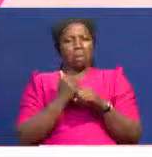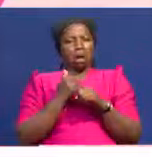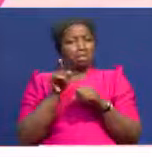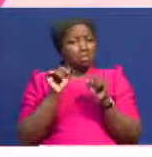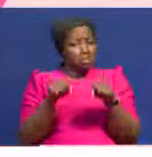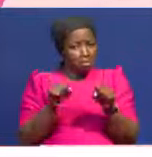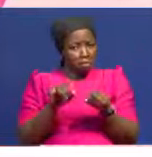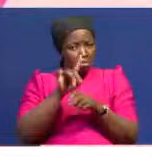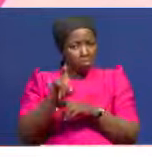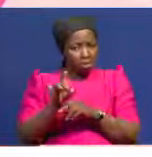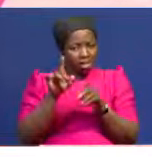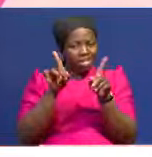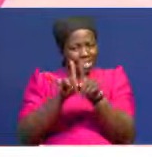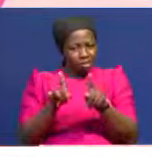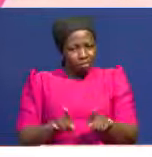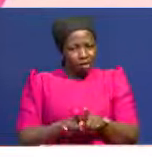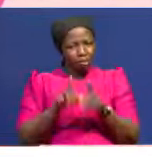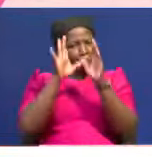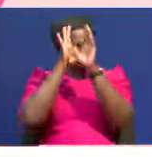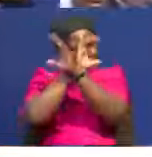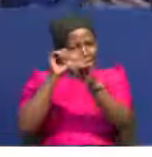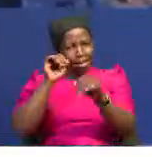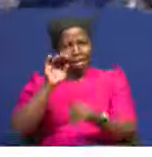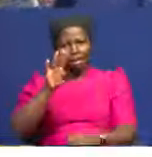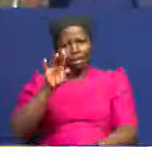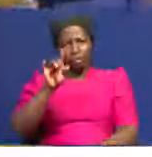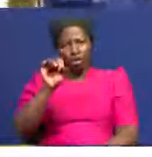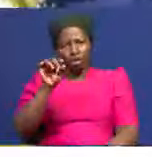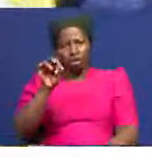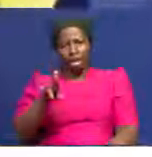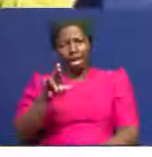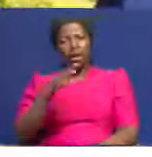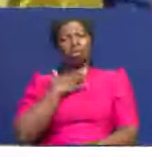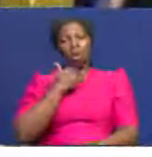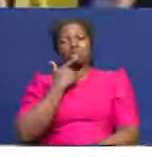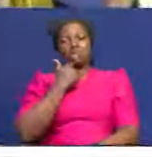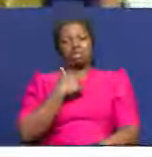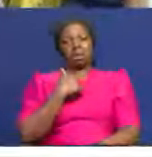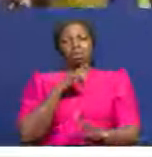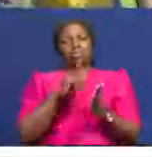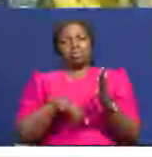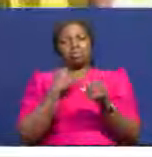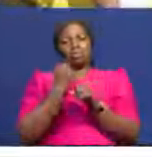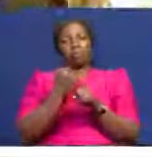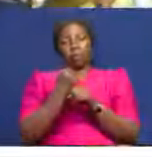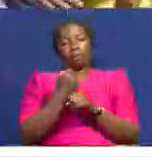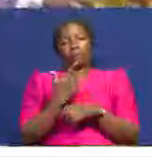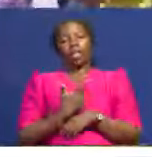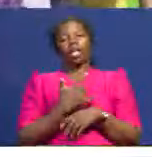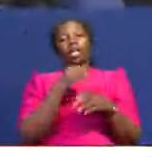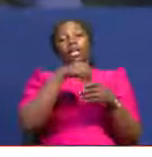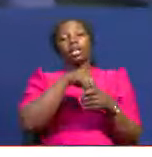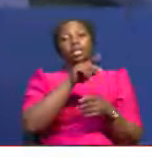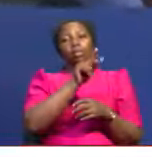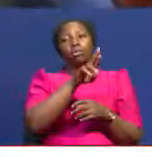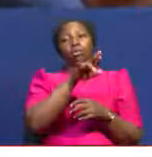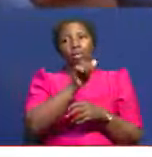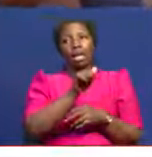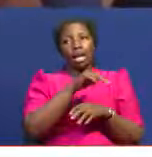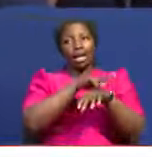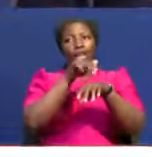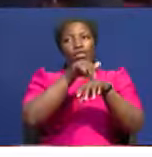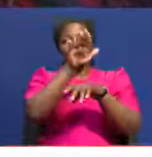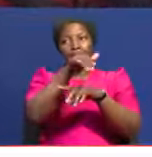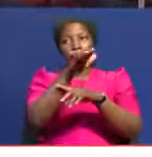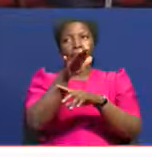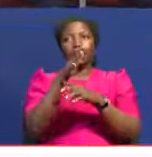Hata bloggers ya president want to tell me what to do. But speaking in Kuria, National Assembly Majority Leader Kimani Ichung'wah accused the